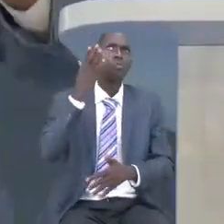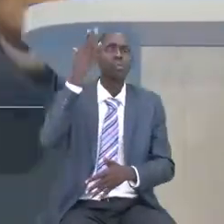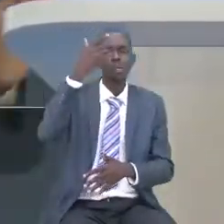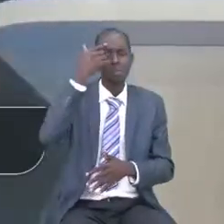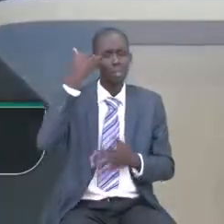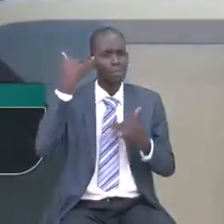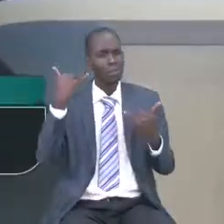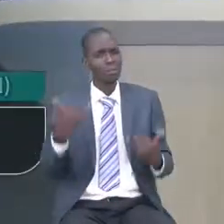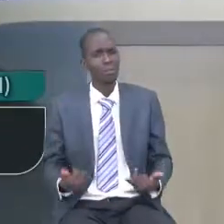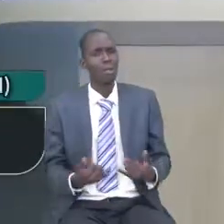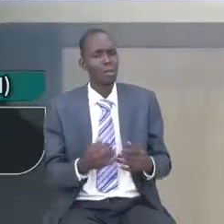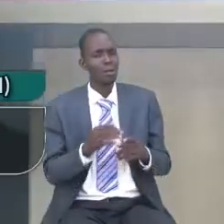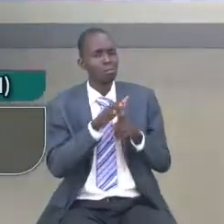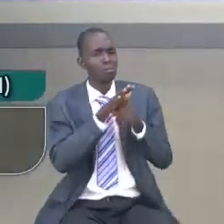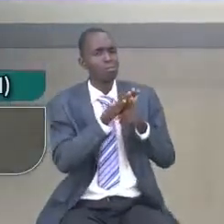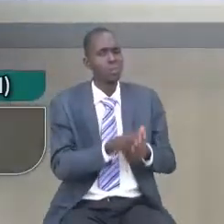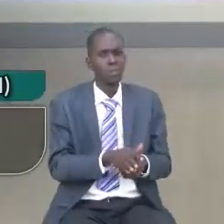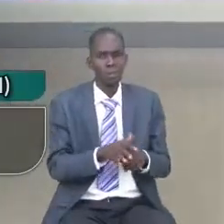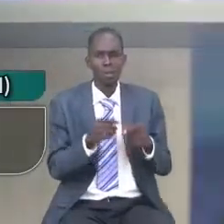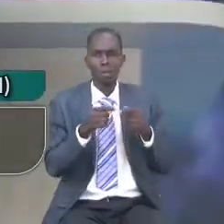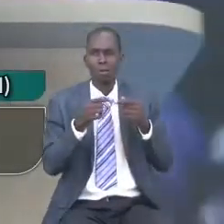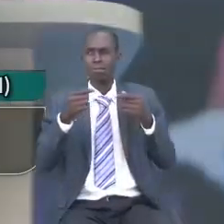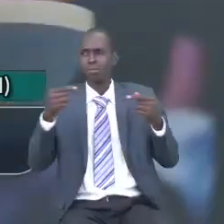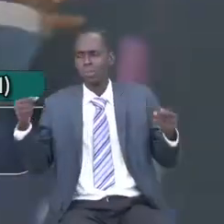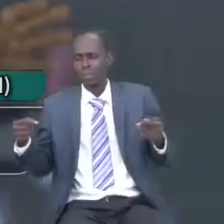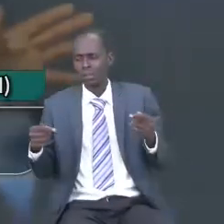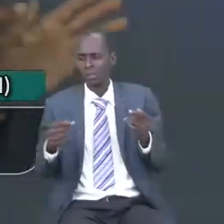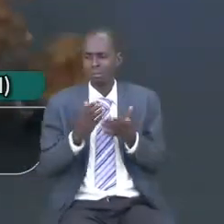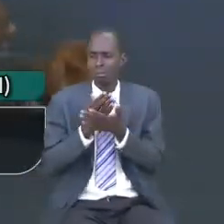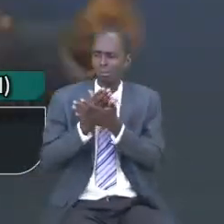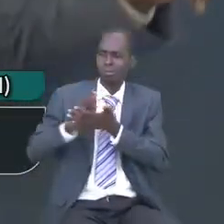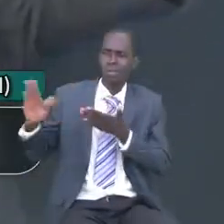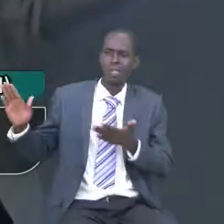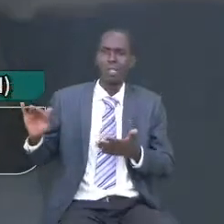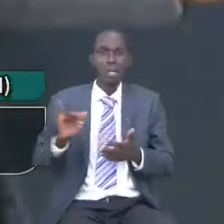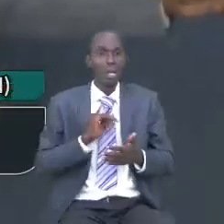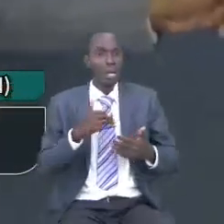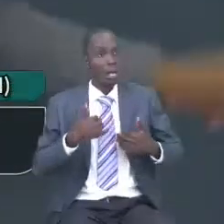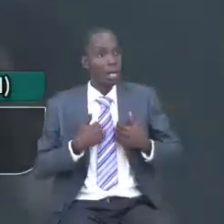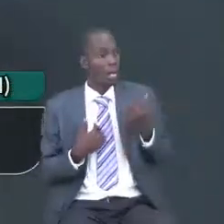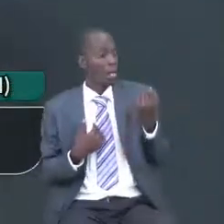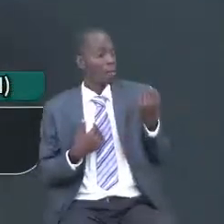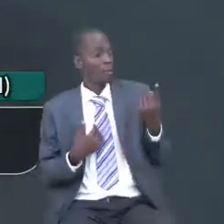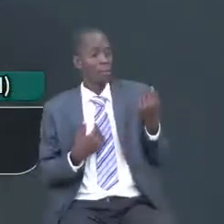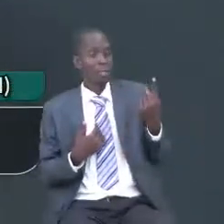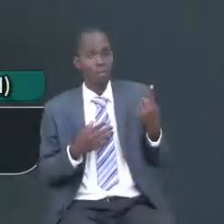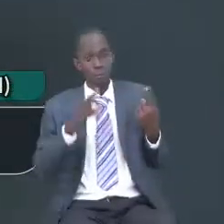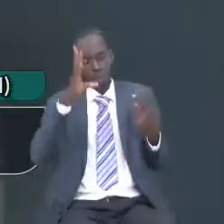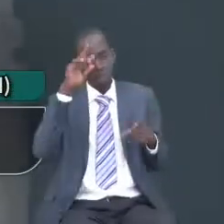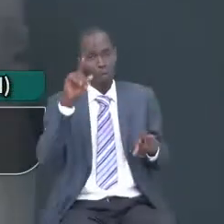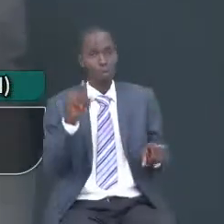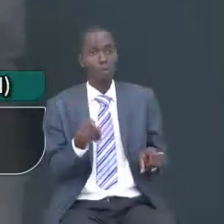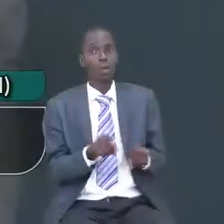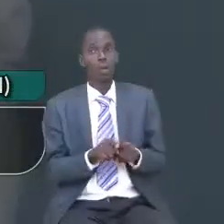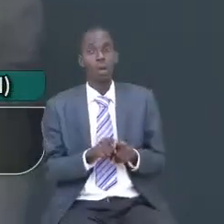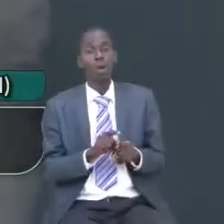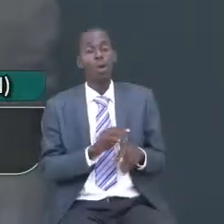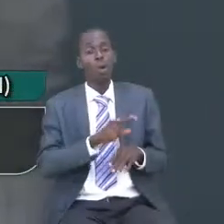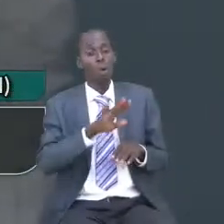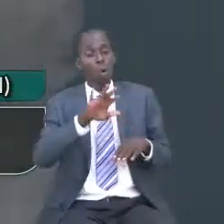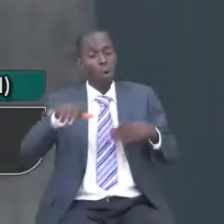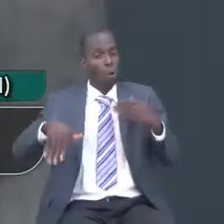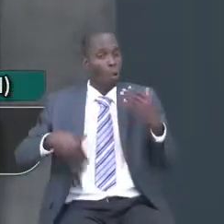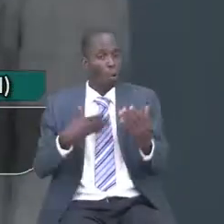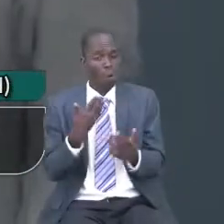no encouragement. I have 11 brothers, one was not available. All the 10